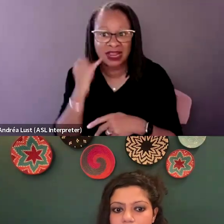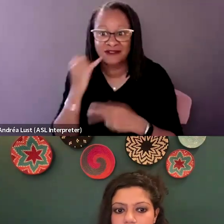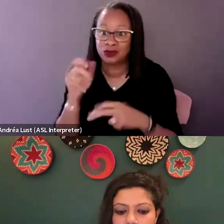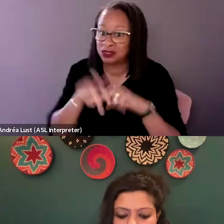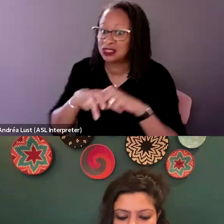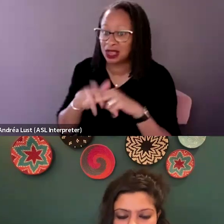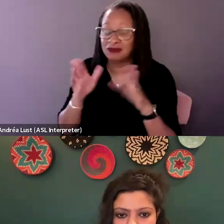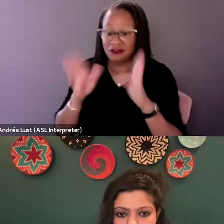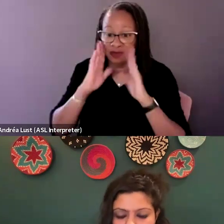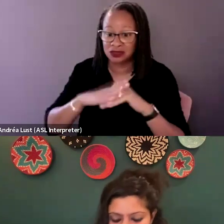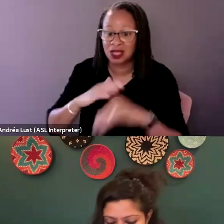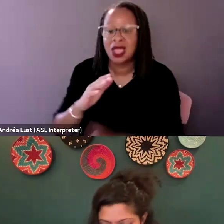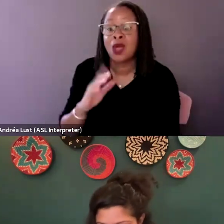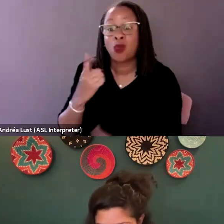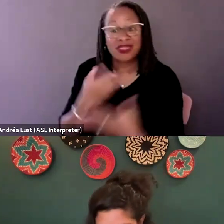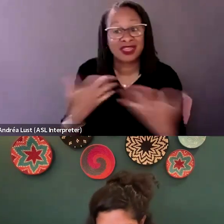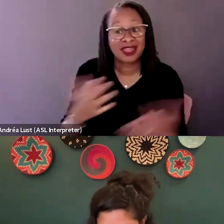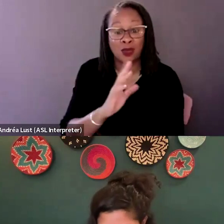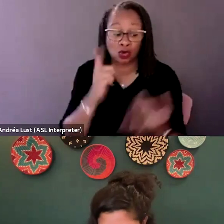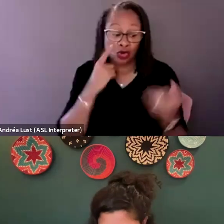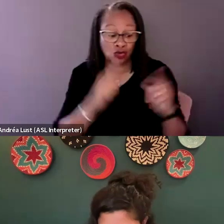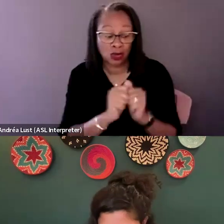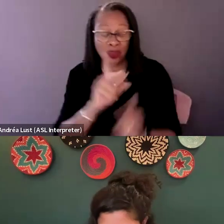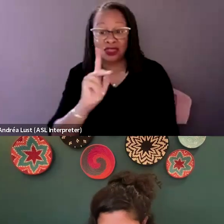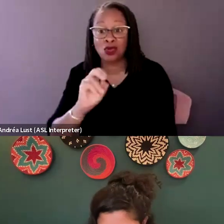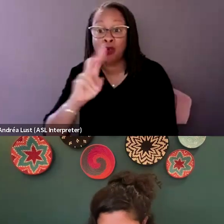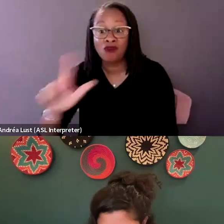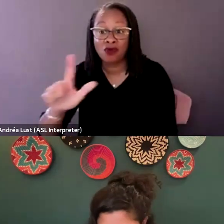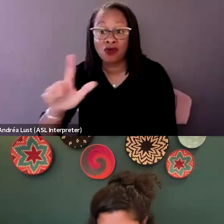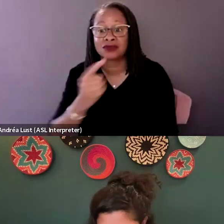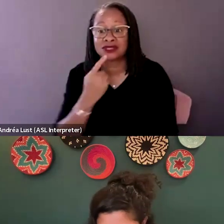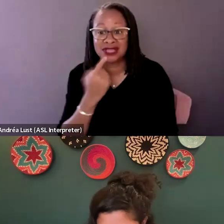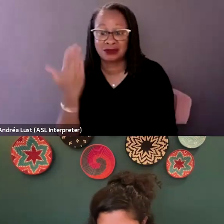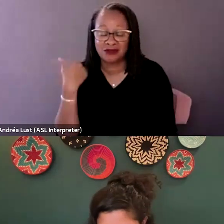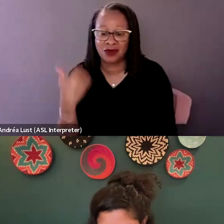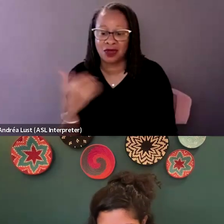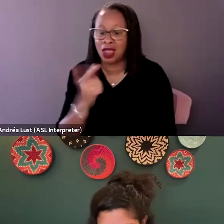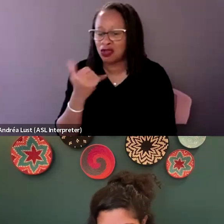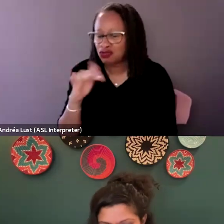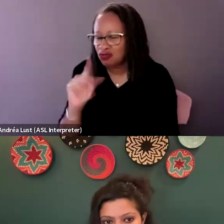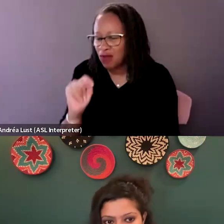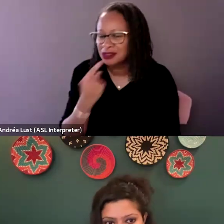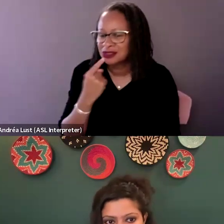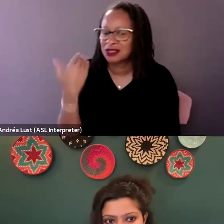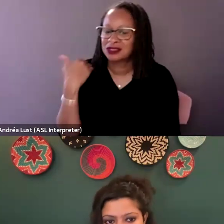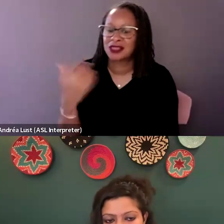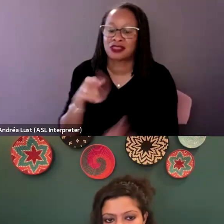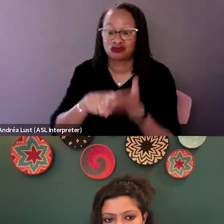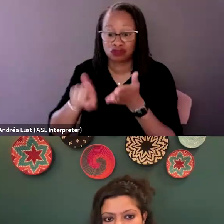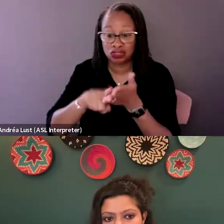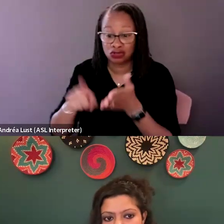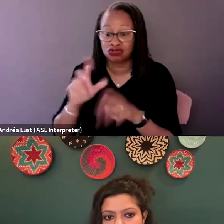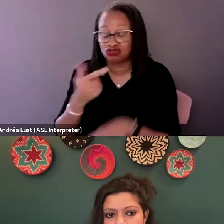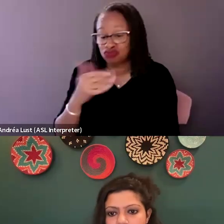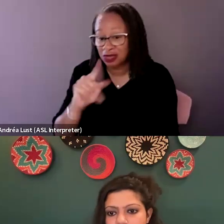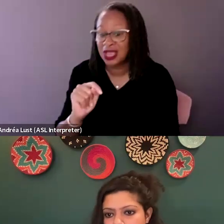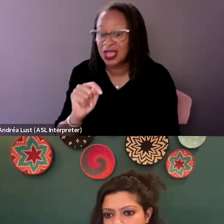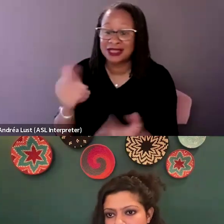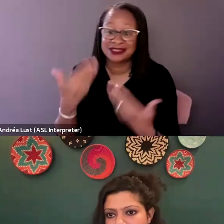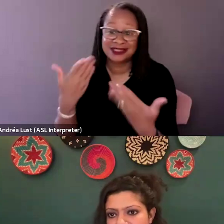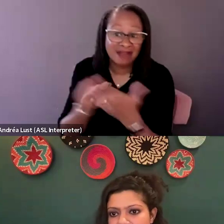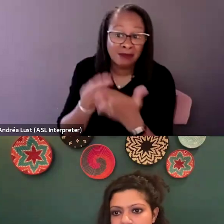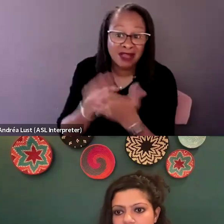funds, financing avenues. And as a result of it, all of us apply to very few global funds, which are